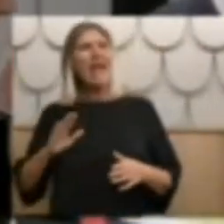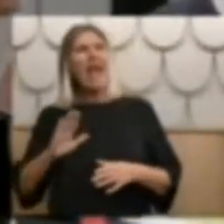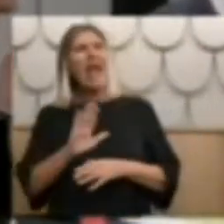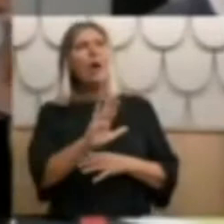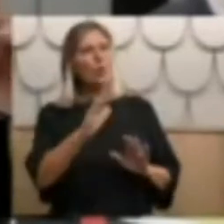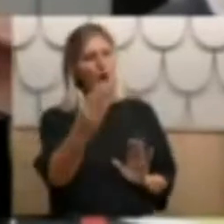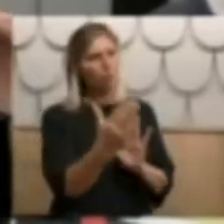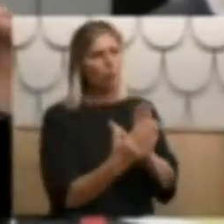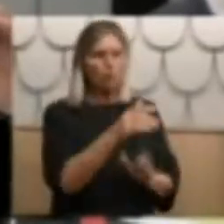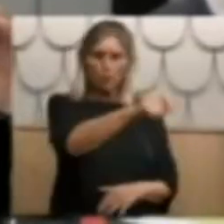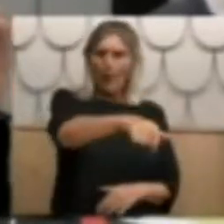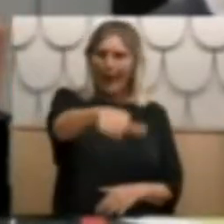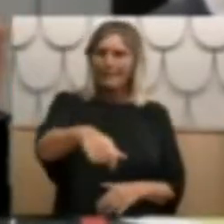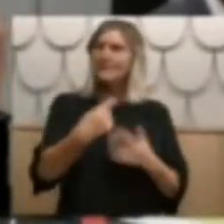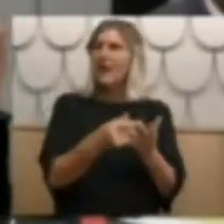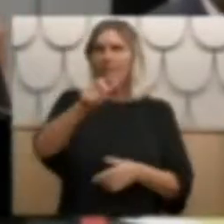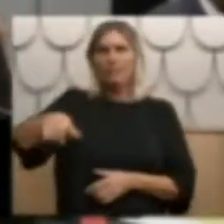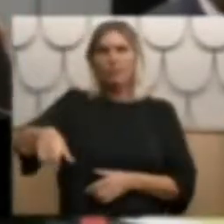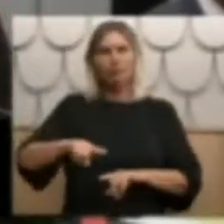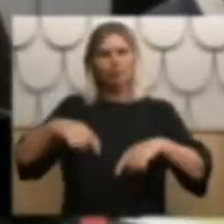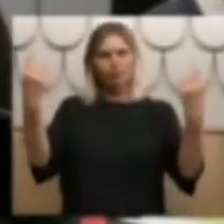to claimants and other people.